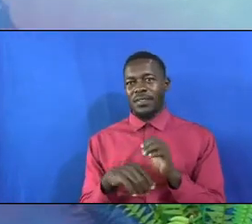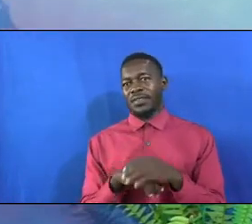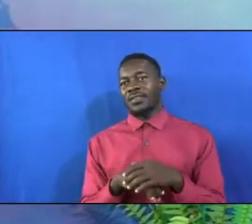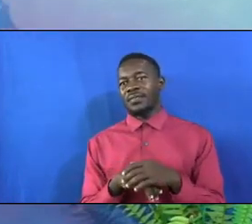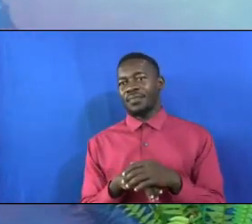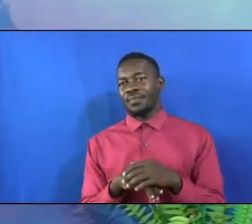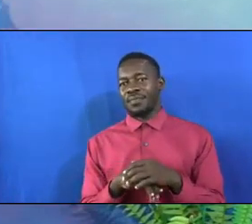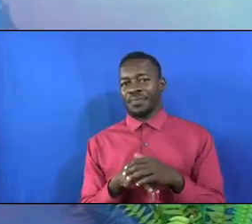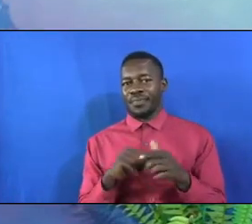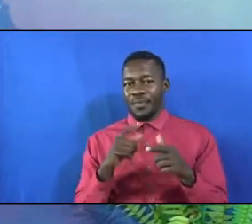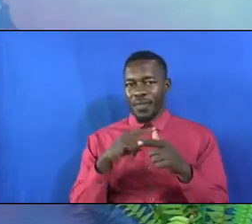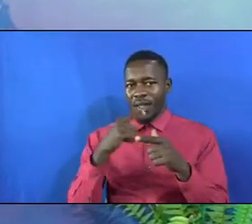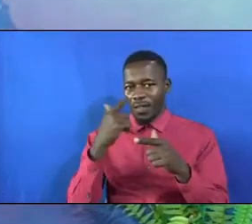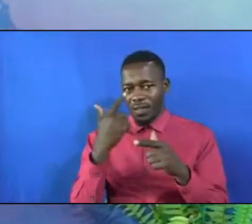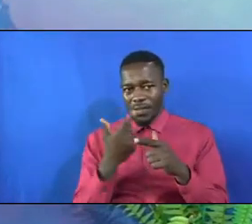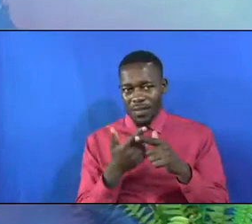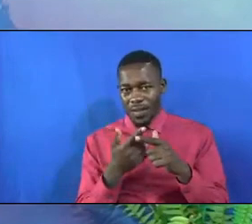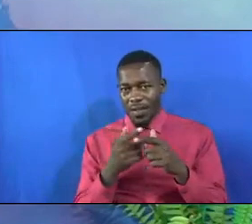So